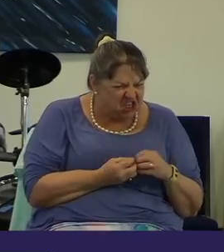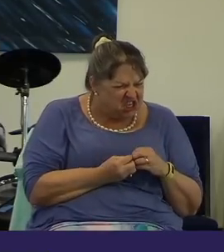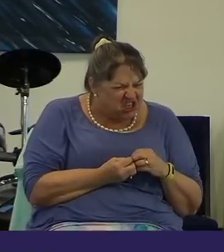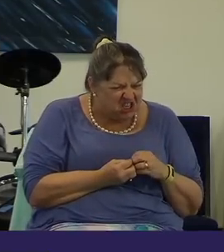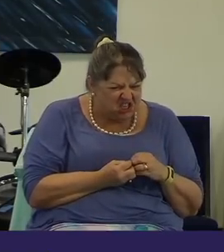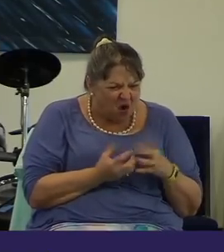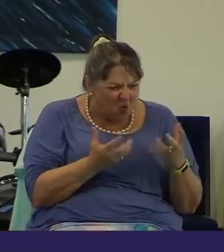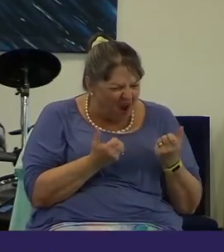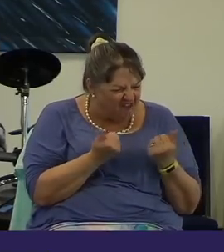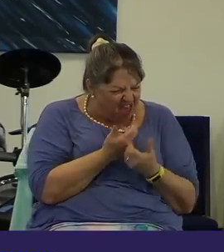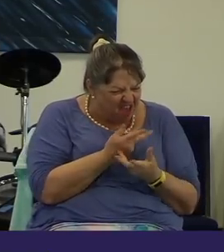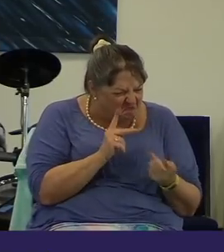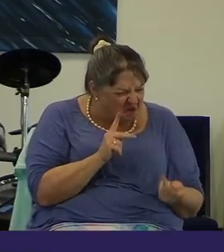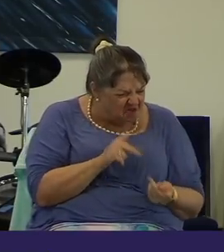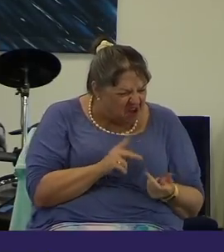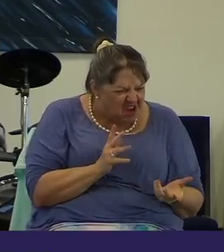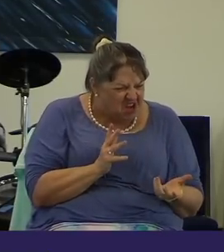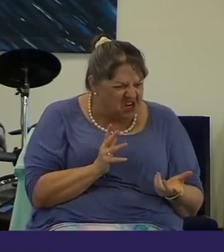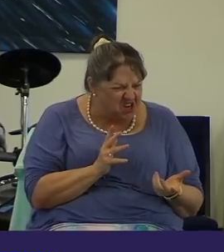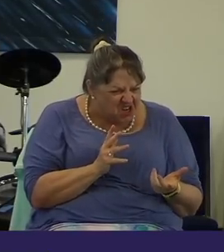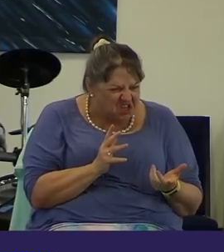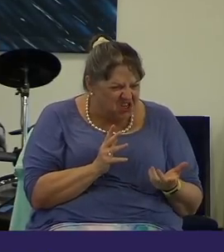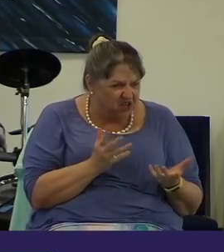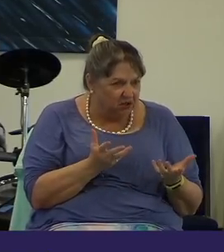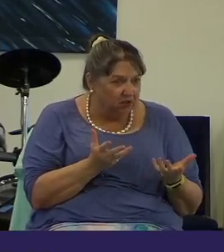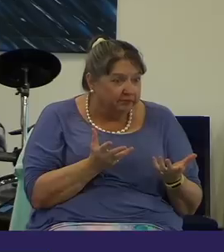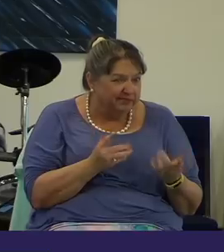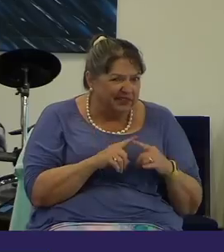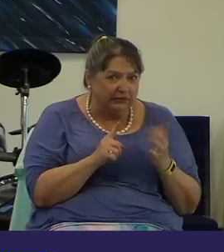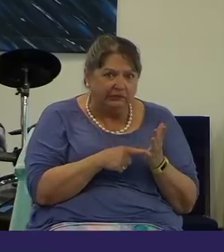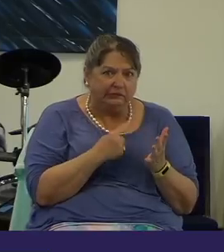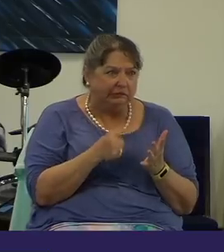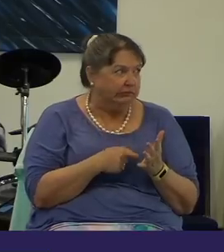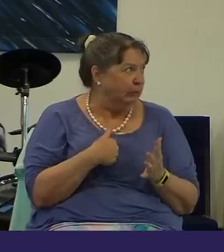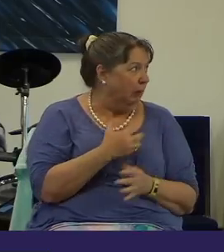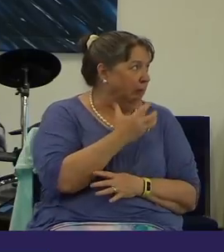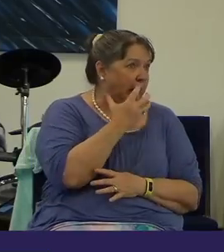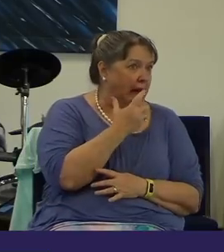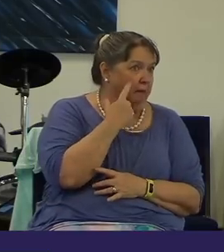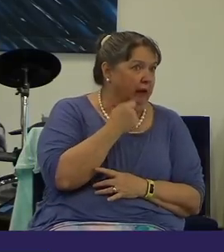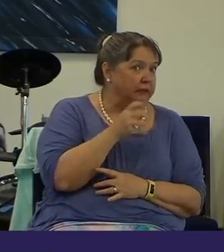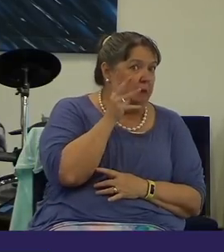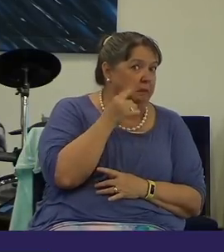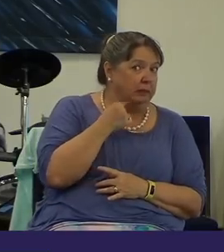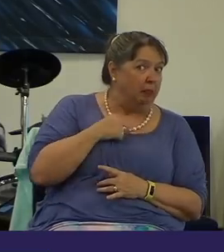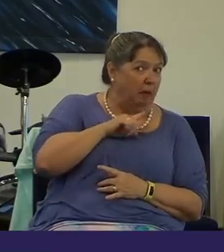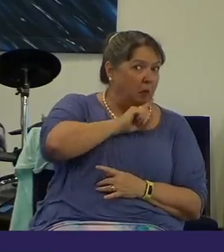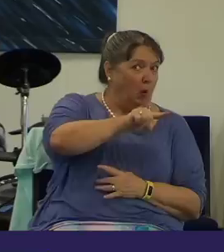it. And sometimes we just get mad because mom says it's bedtime.